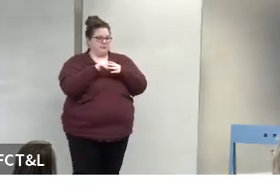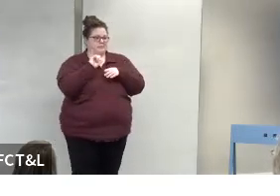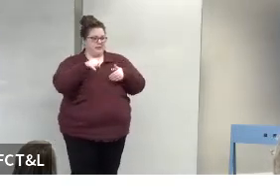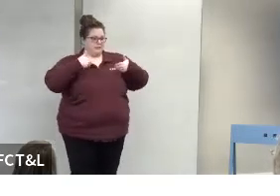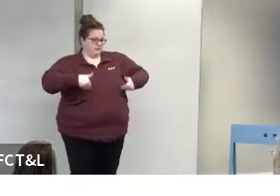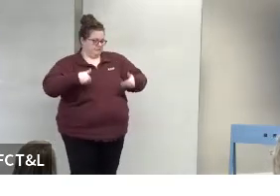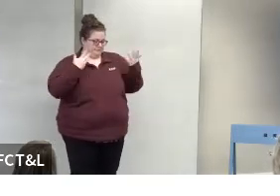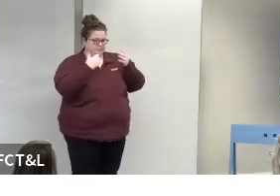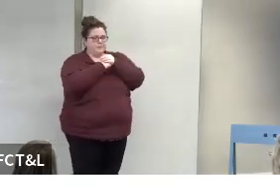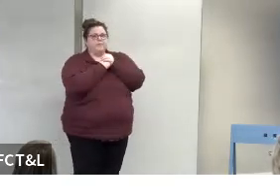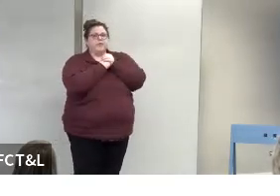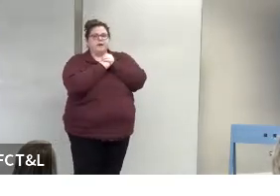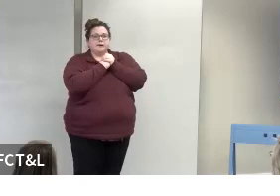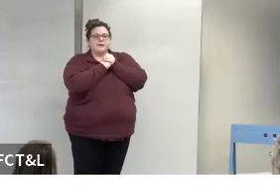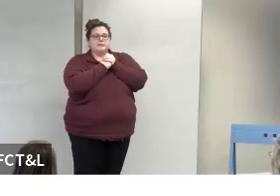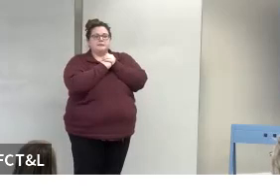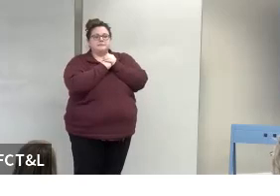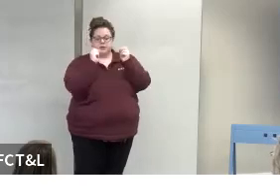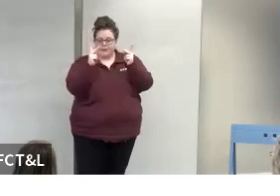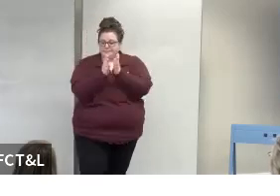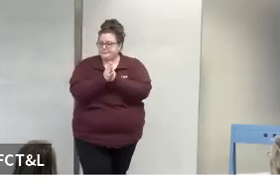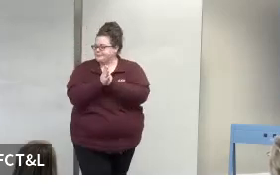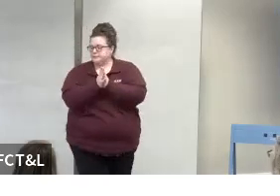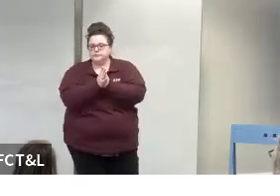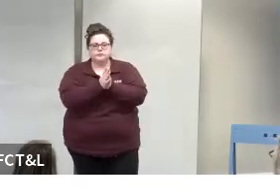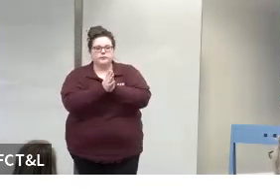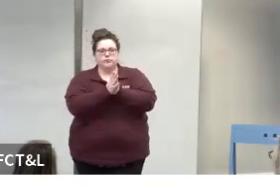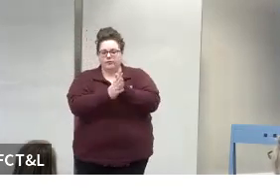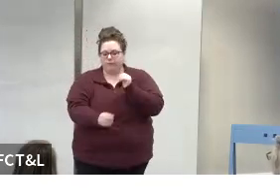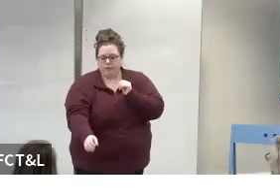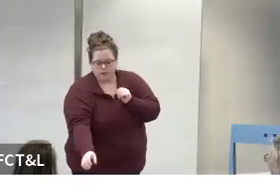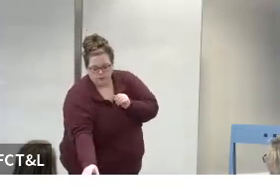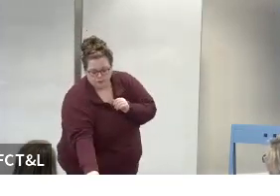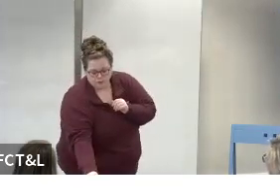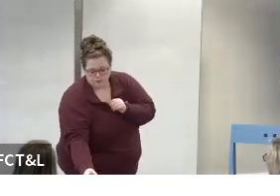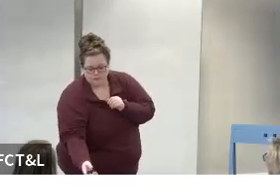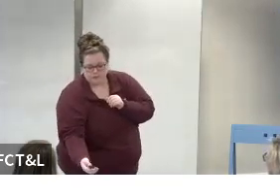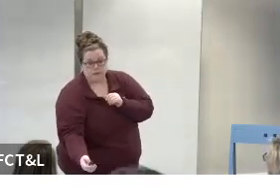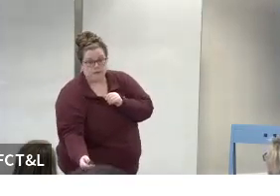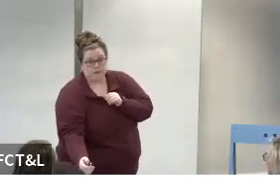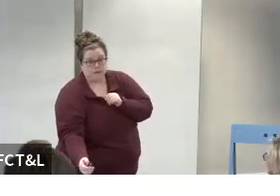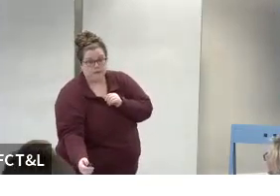Sign Language and Interpreter Education Department. And I'm a faculty member there.